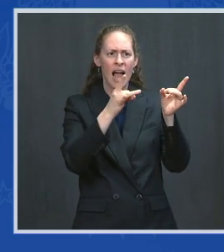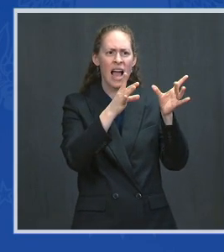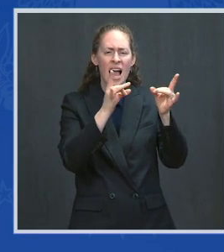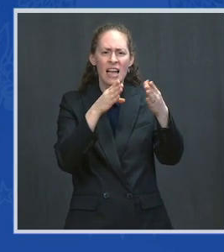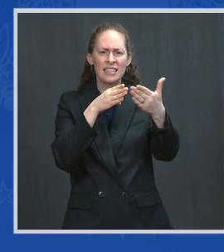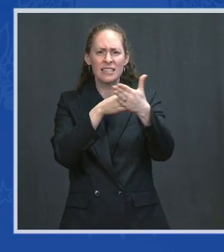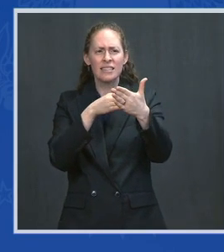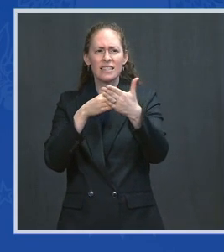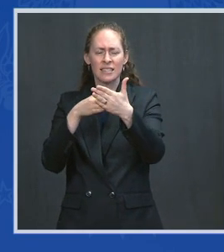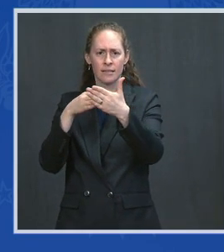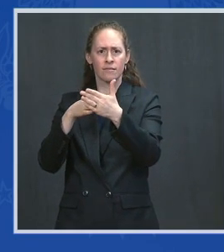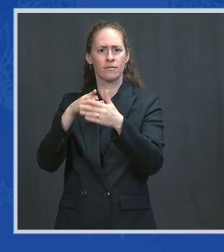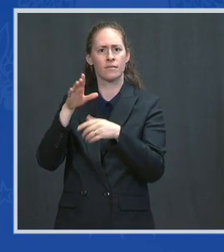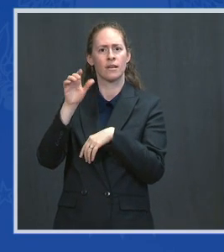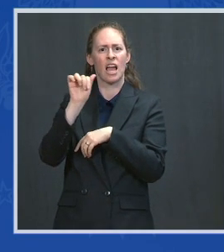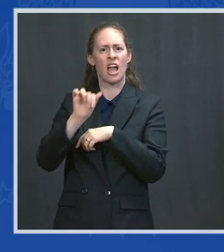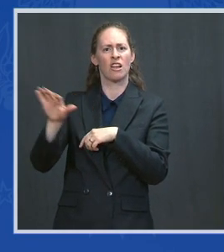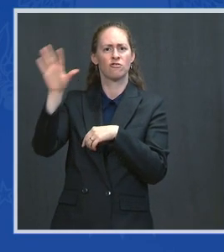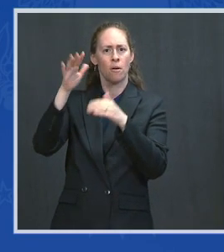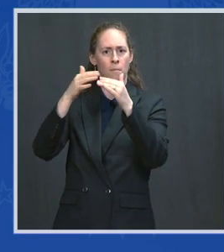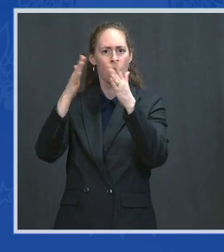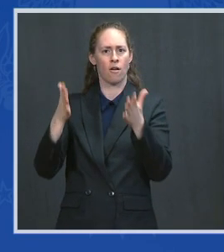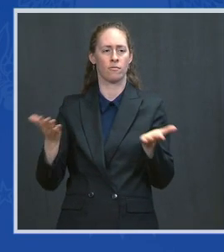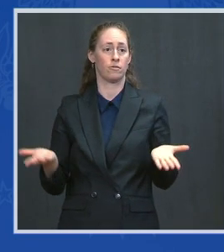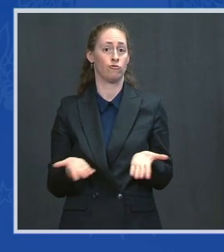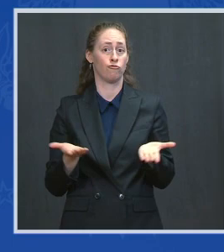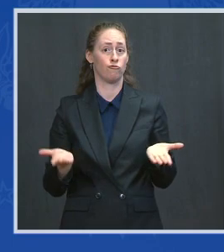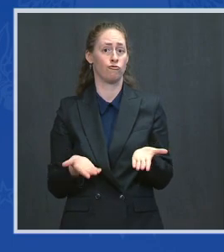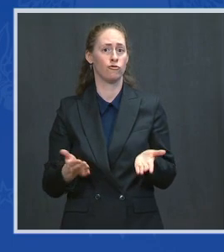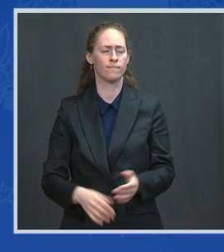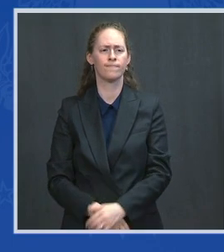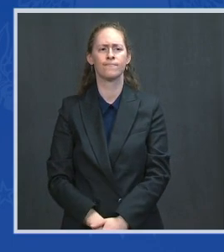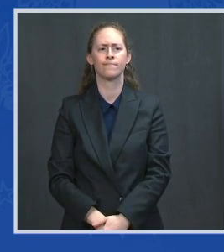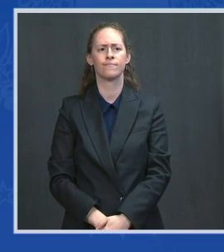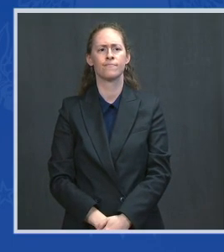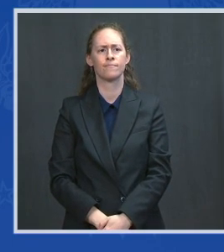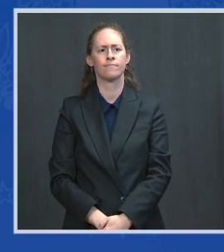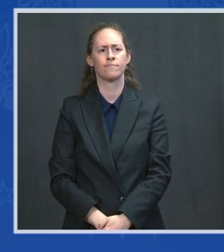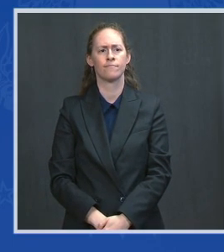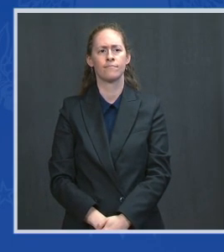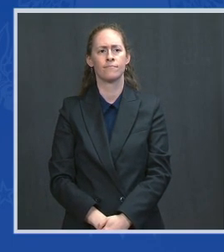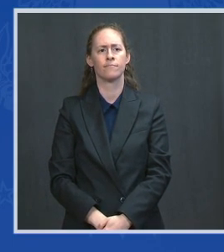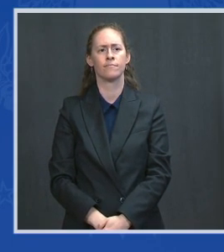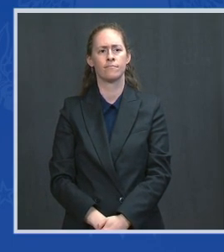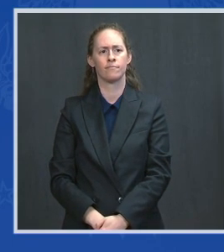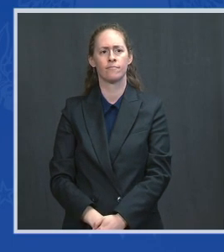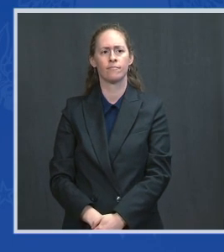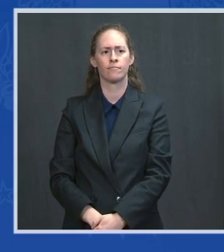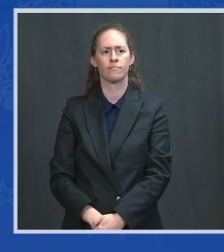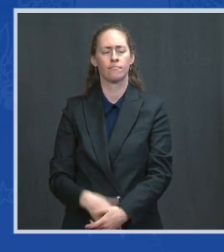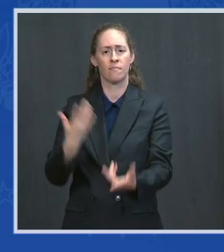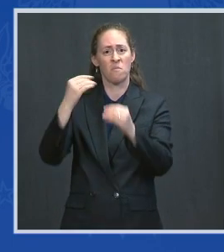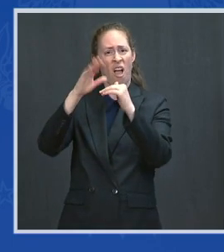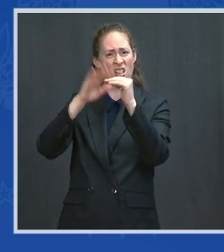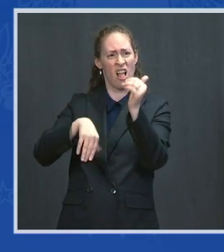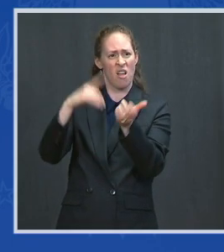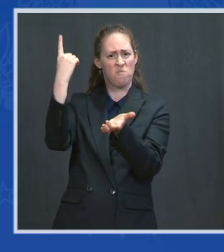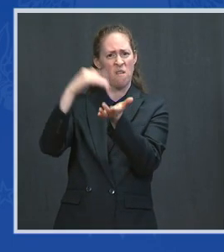than 1,100 anti-Asian hate incidents had been reported since the start of the